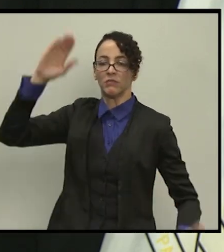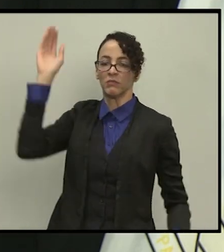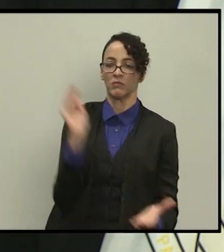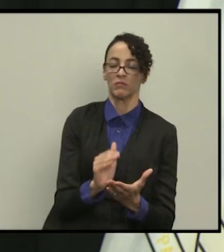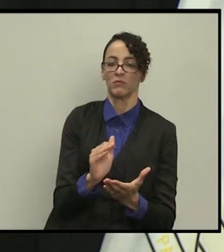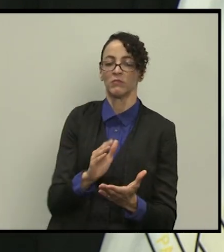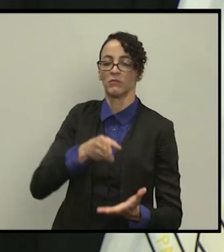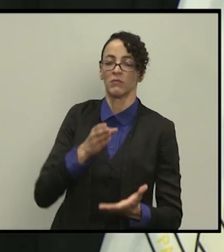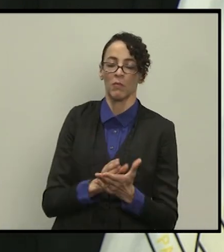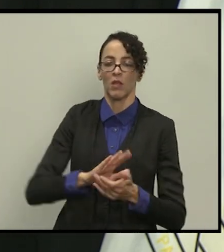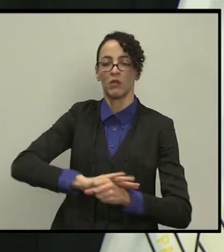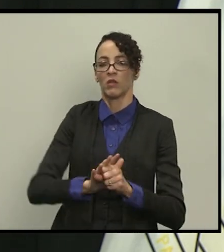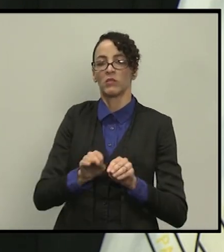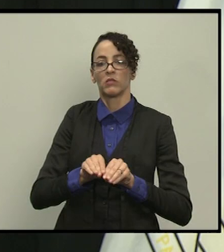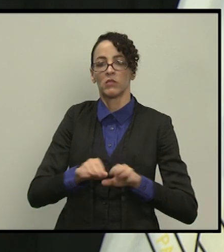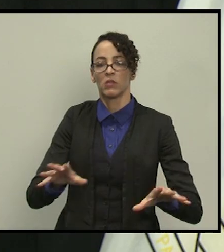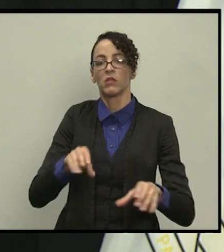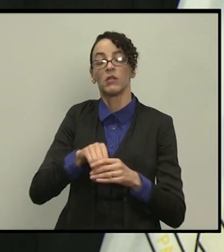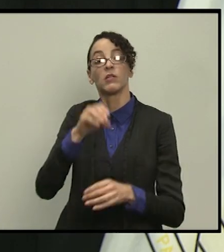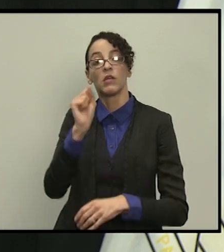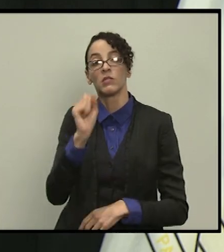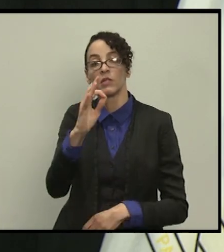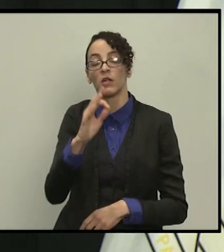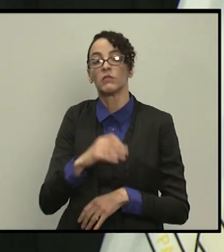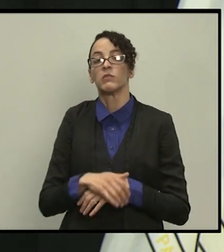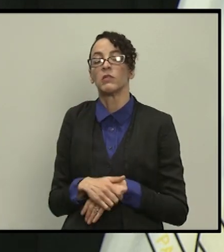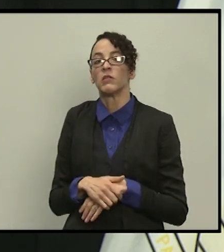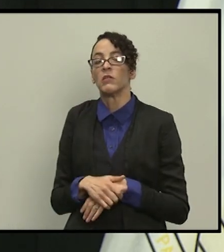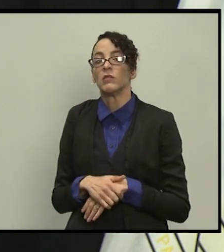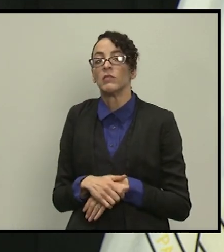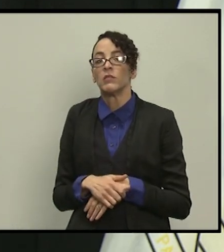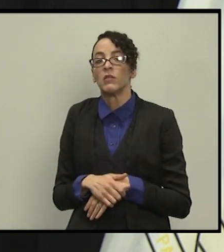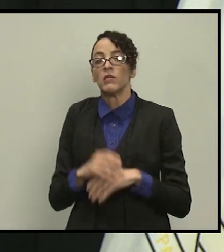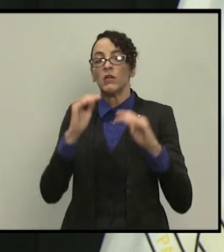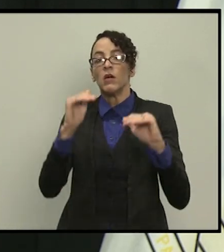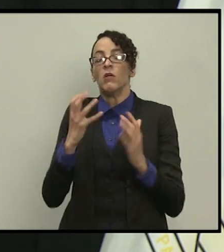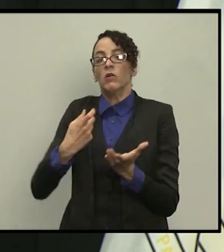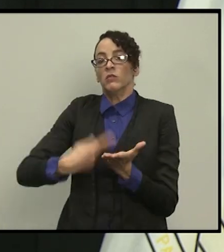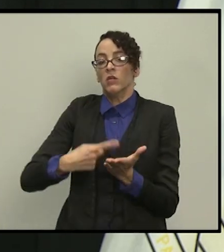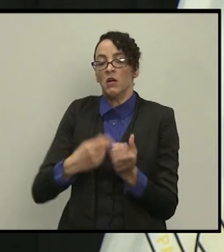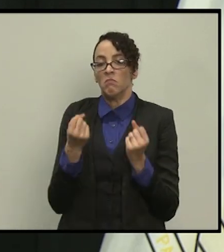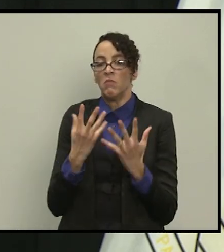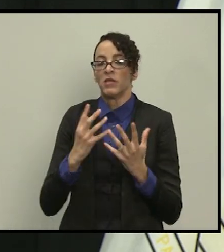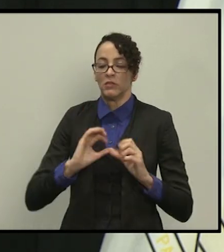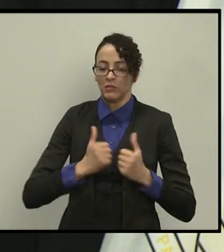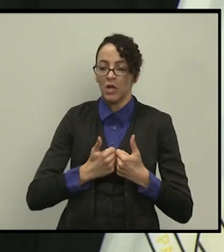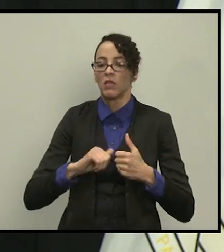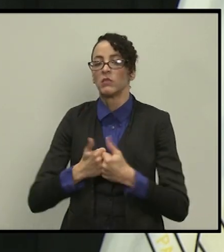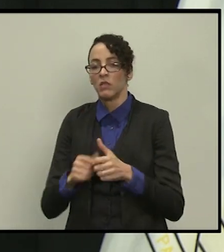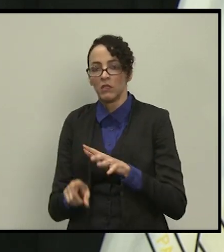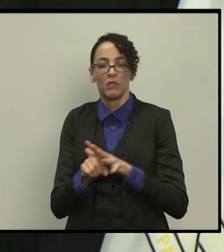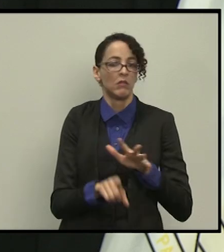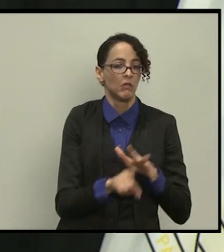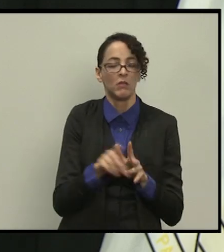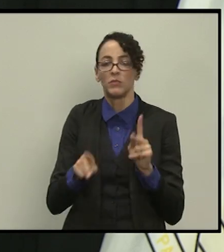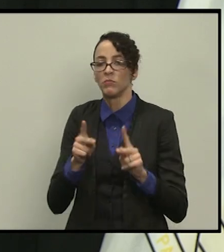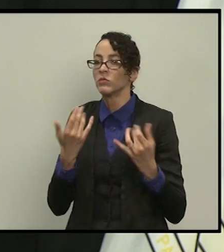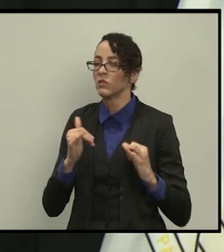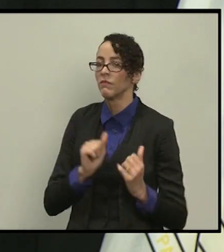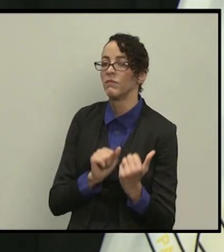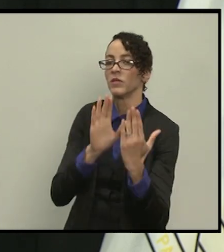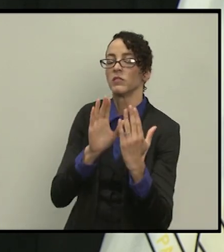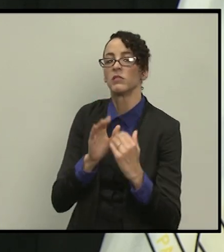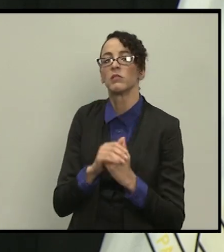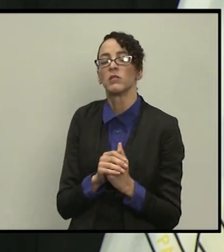also want to talk about many of the challenges that people continue to face. We early on put